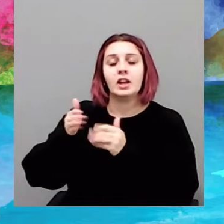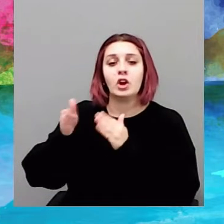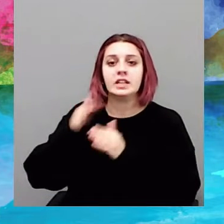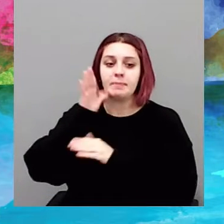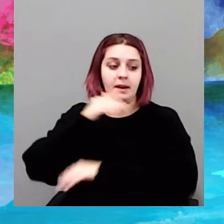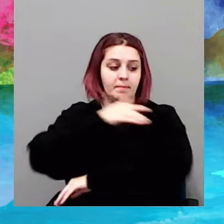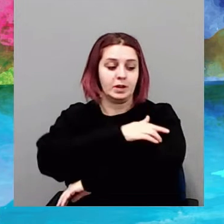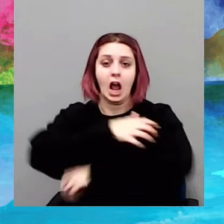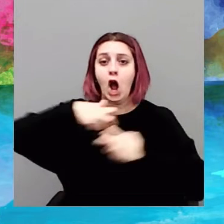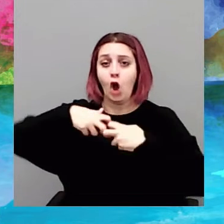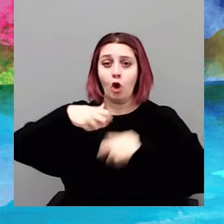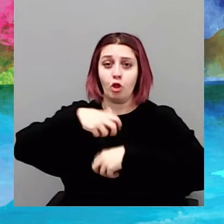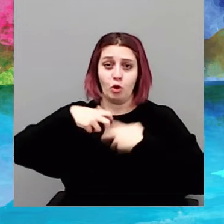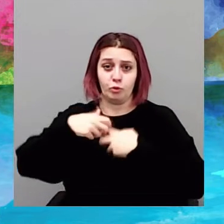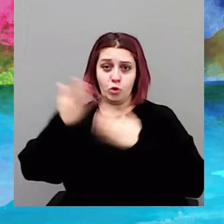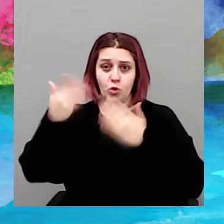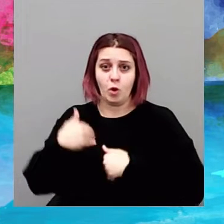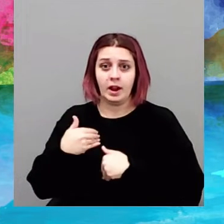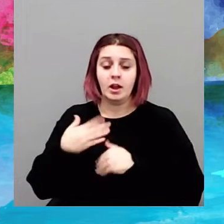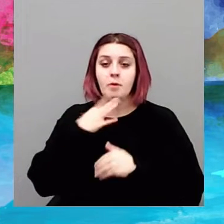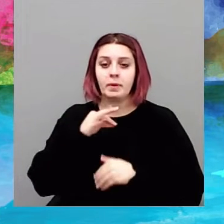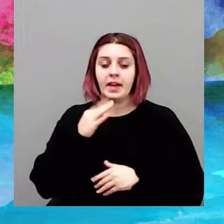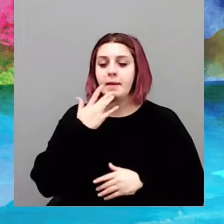from scratch. We've been able to create this